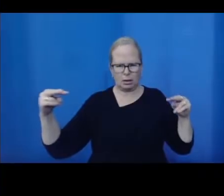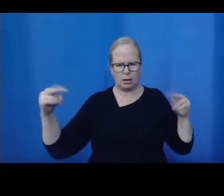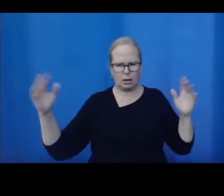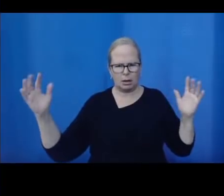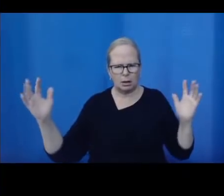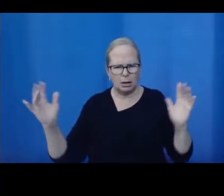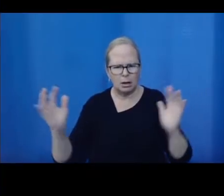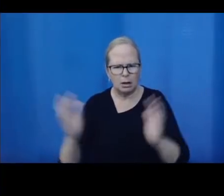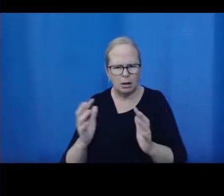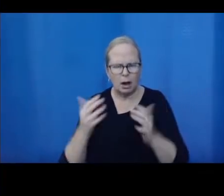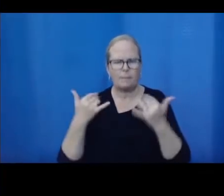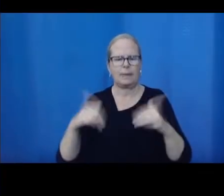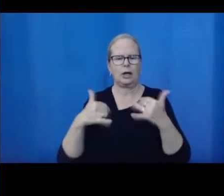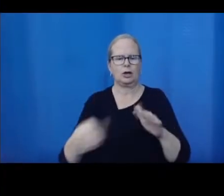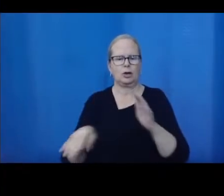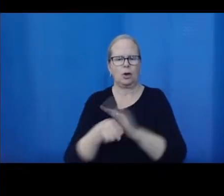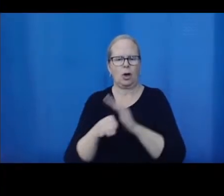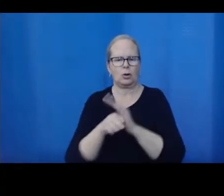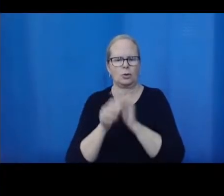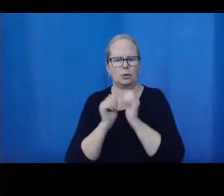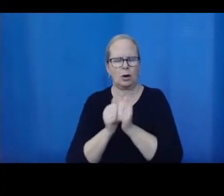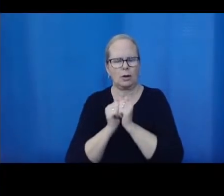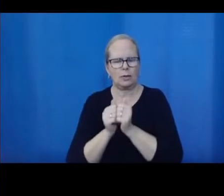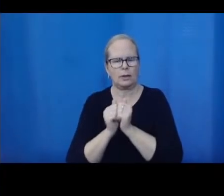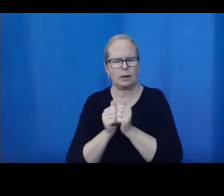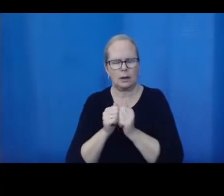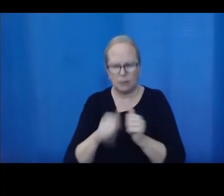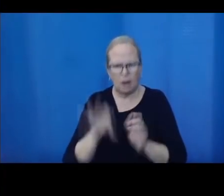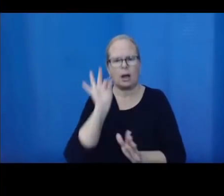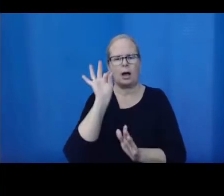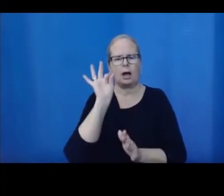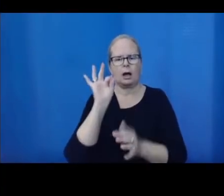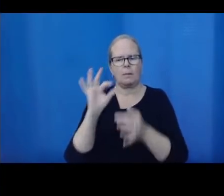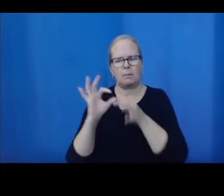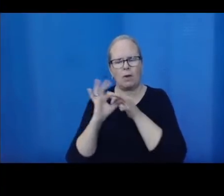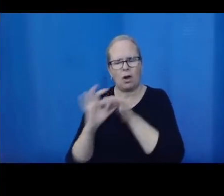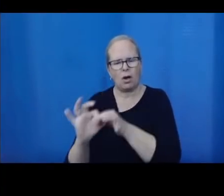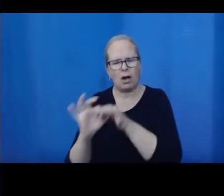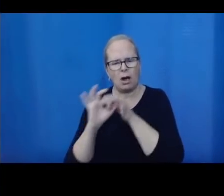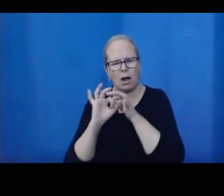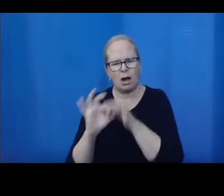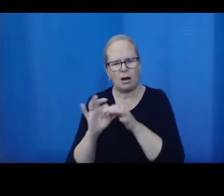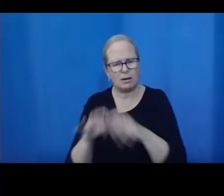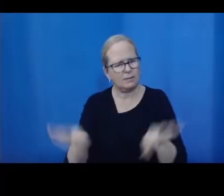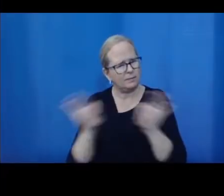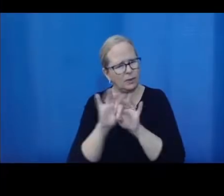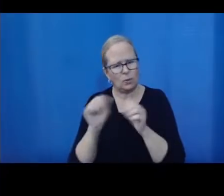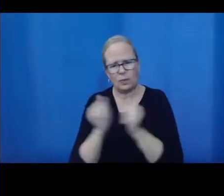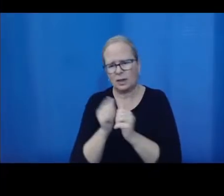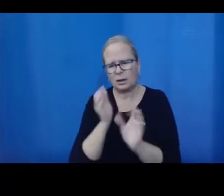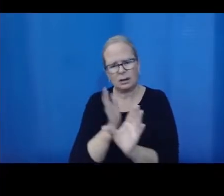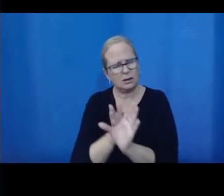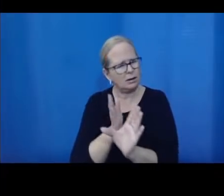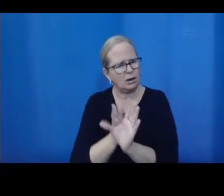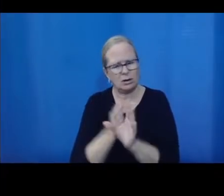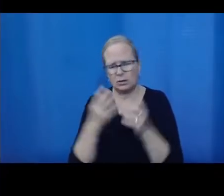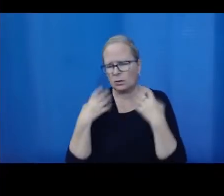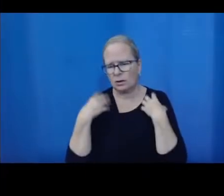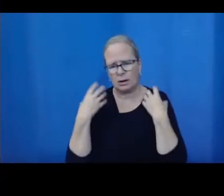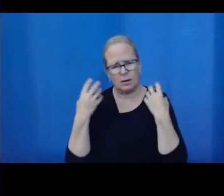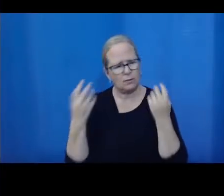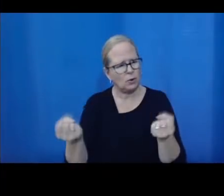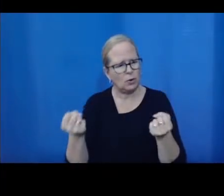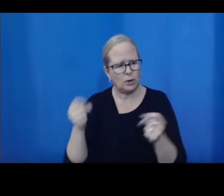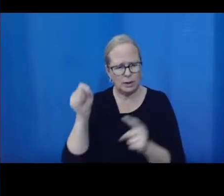the psychological sort of resilience, is belonging. And so how can we be there together? Because it's that division that you were